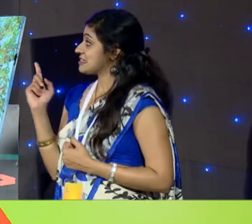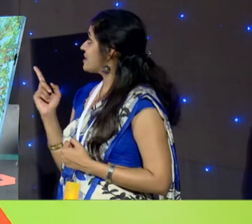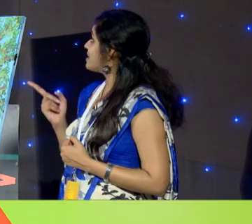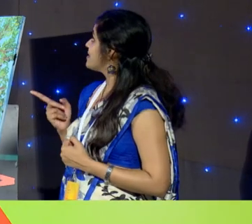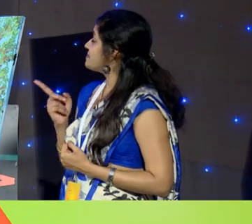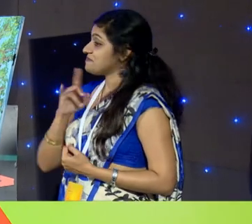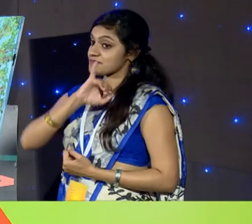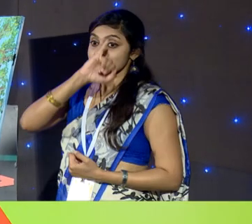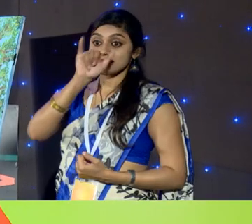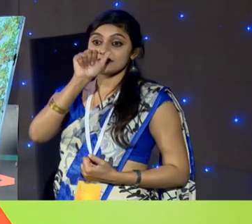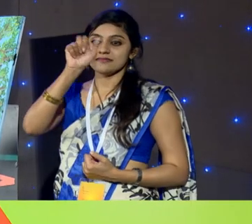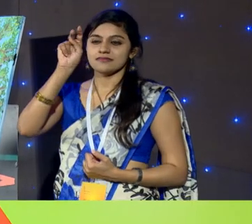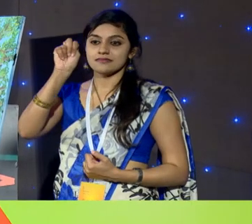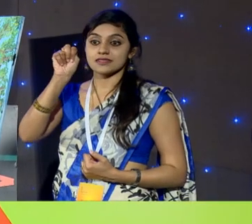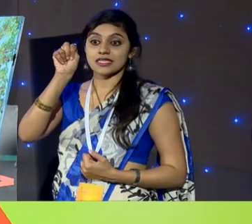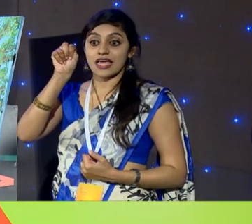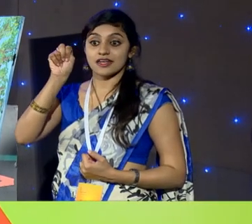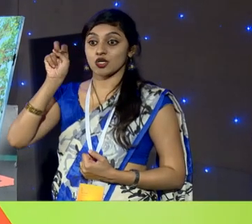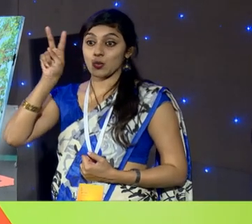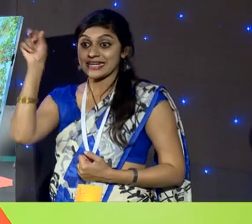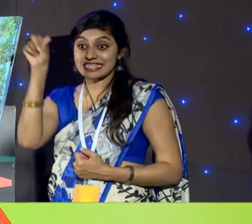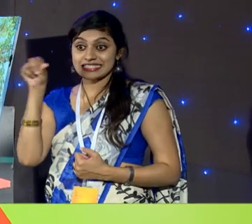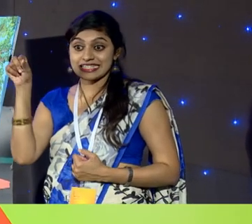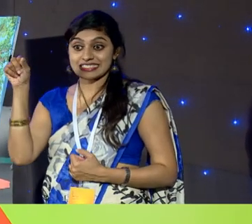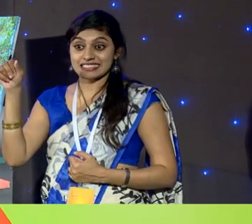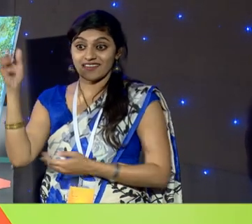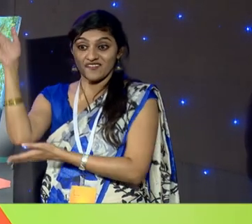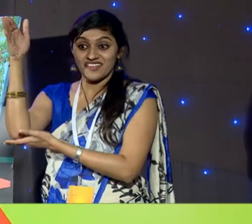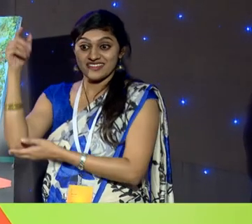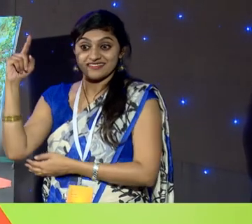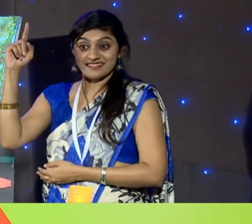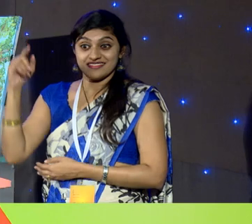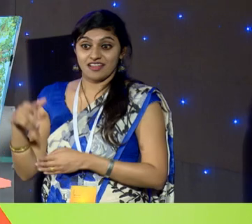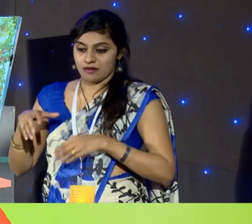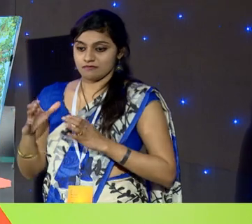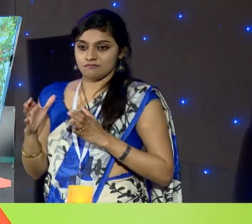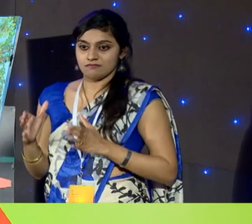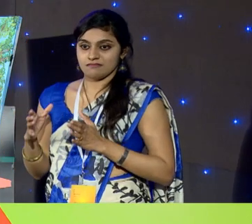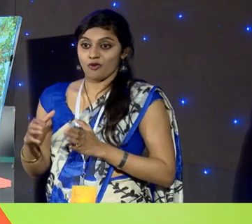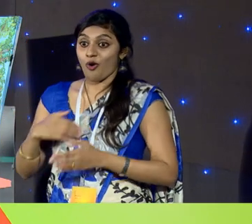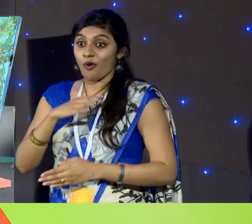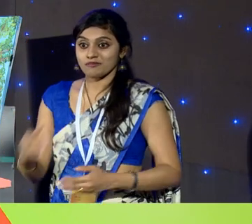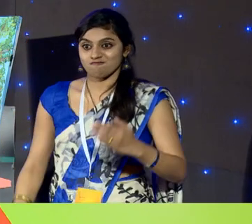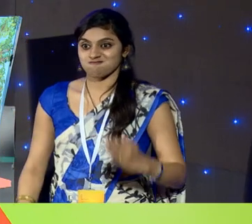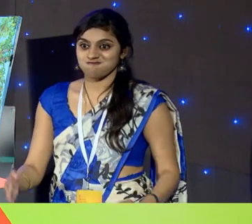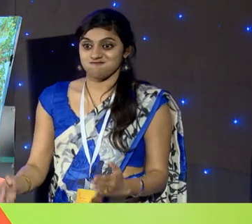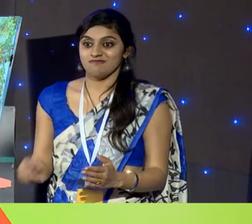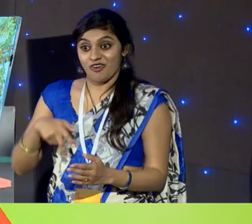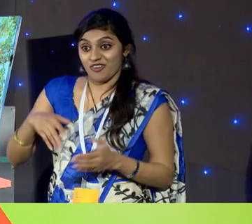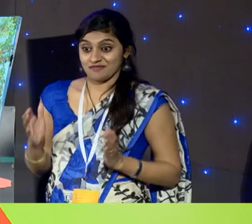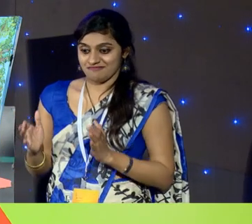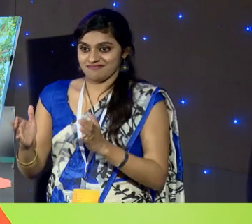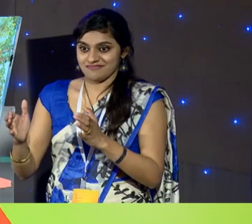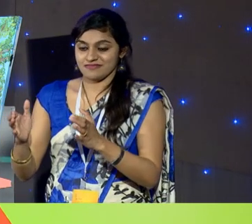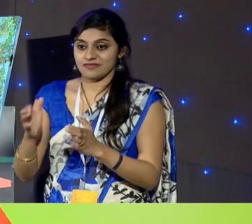have them, but then we managed with a moving trailer where they did Bhangra on